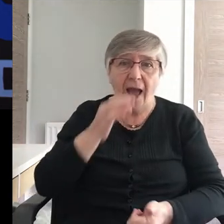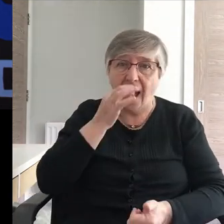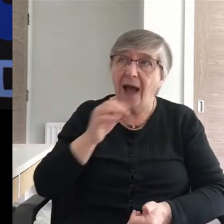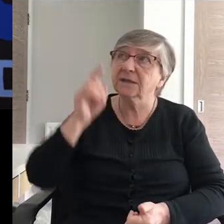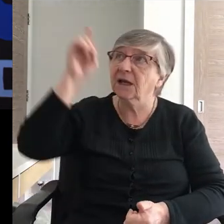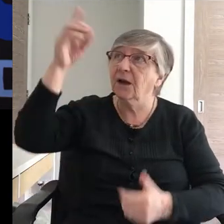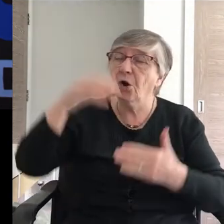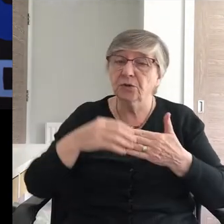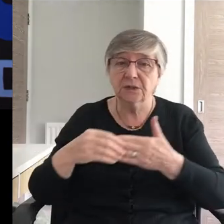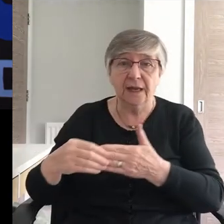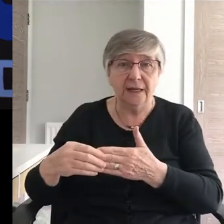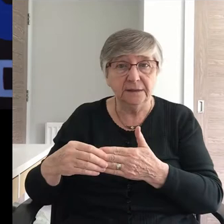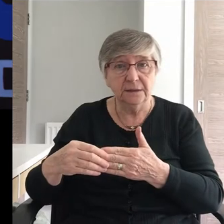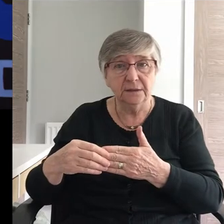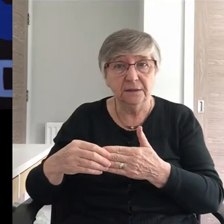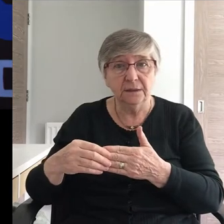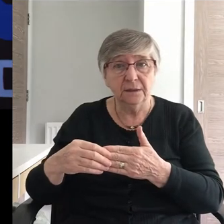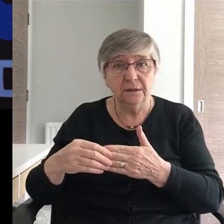guidance.